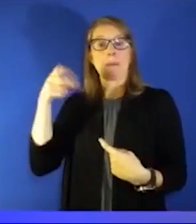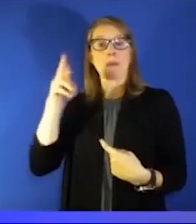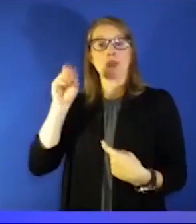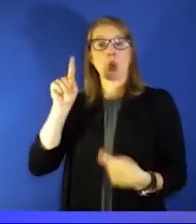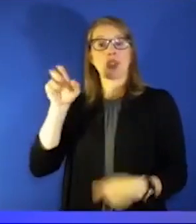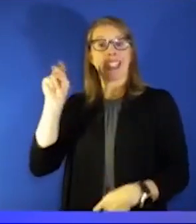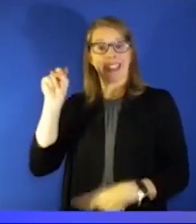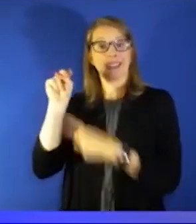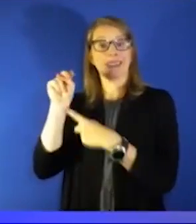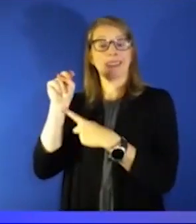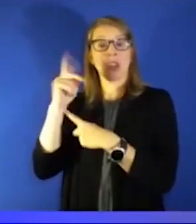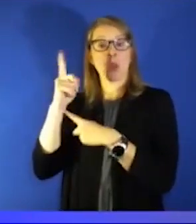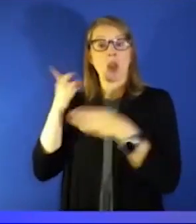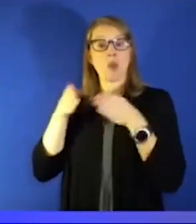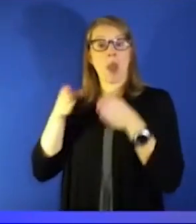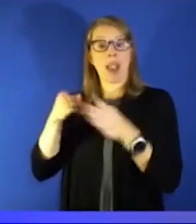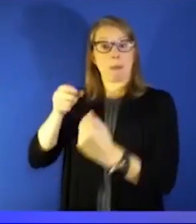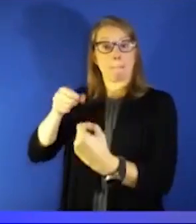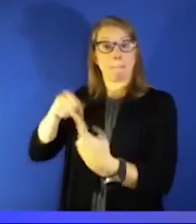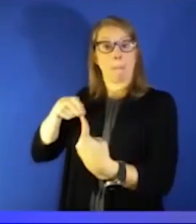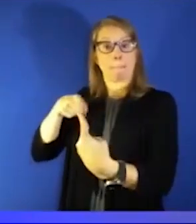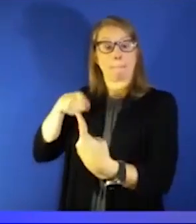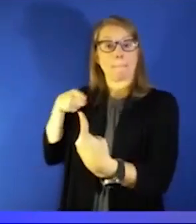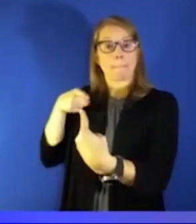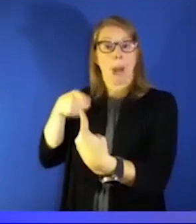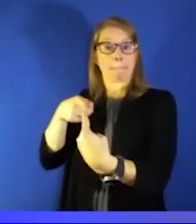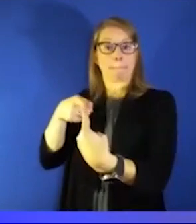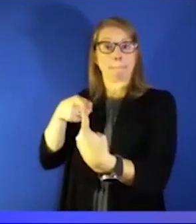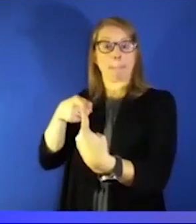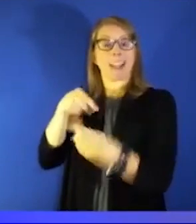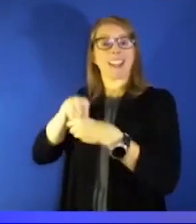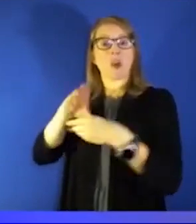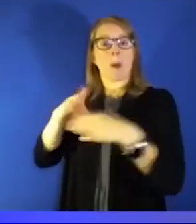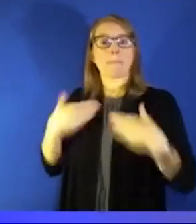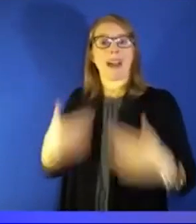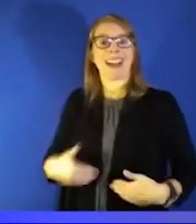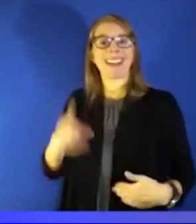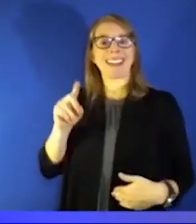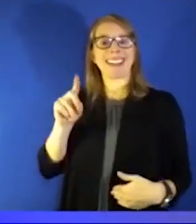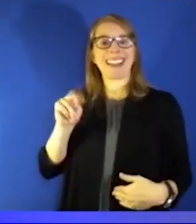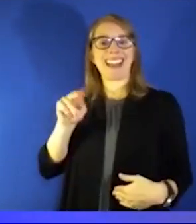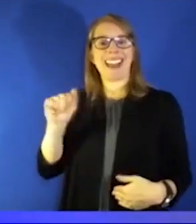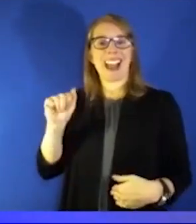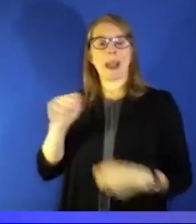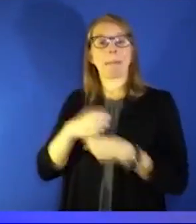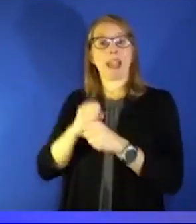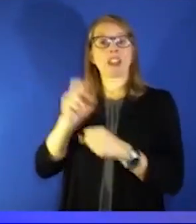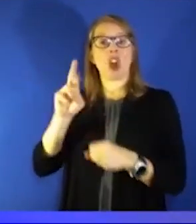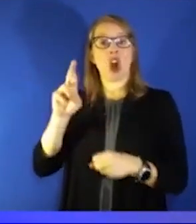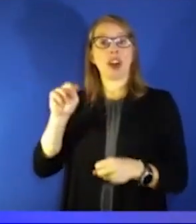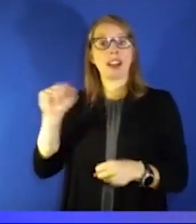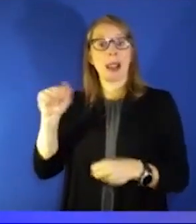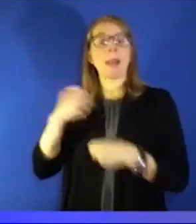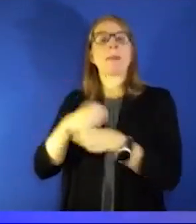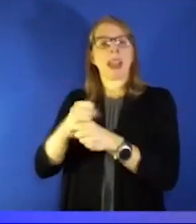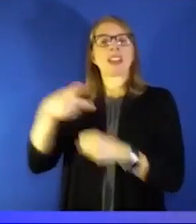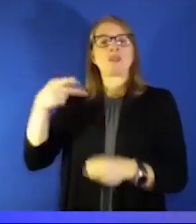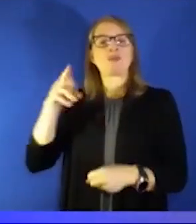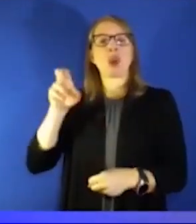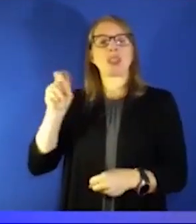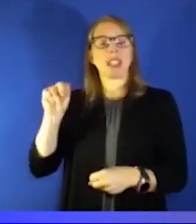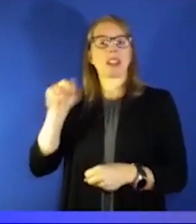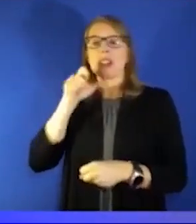one-way path in your body. DNA makes RNA makes protein. It doesn't go backwards in